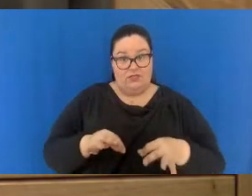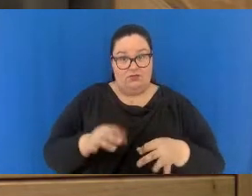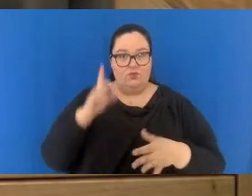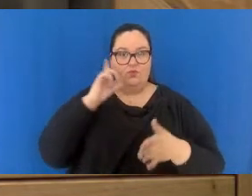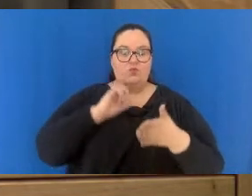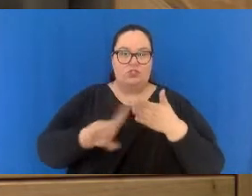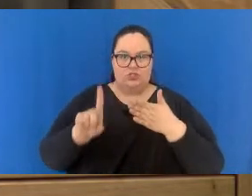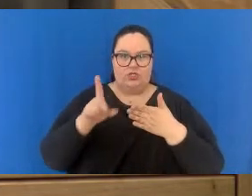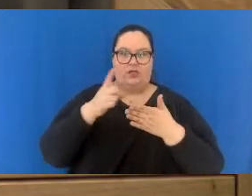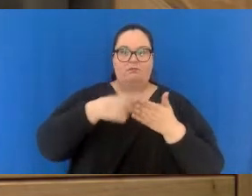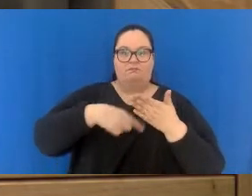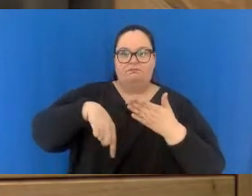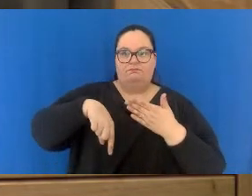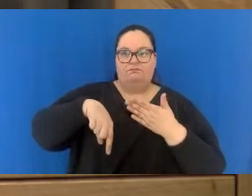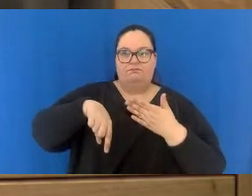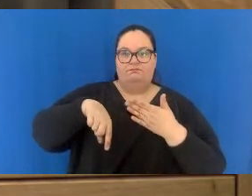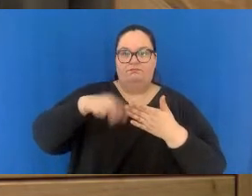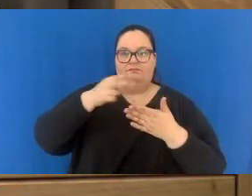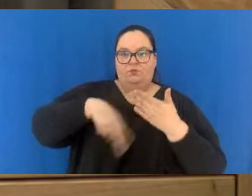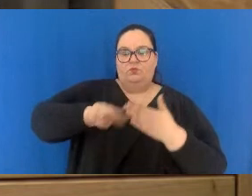week of April 26th.